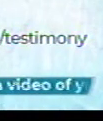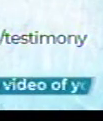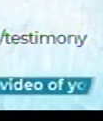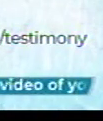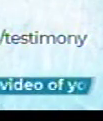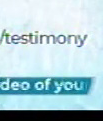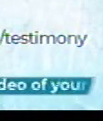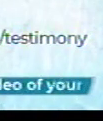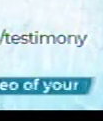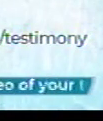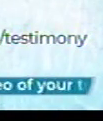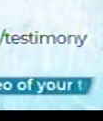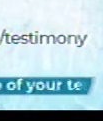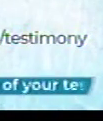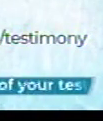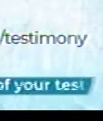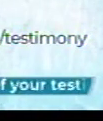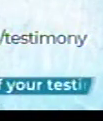Put those hands together for the Lord.